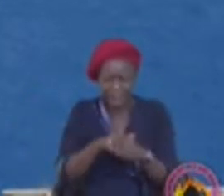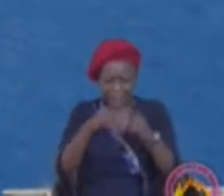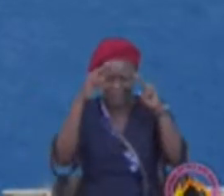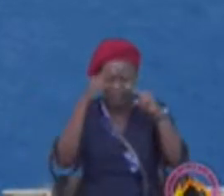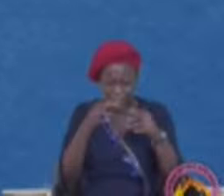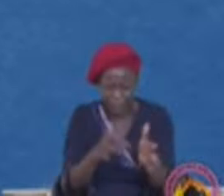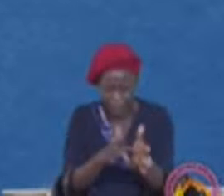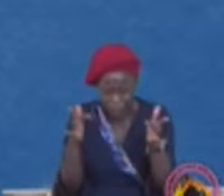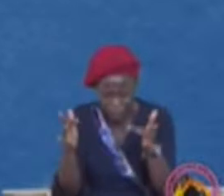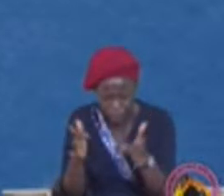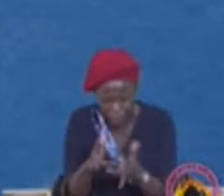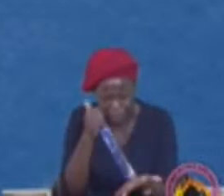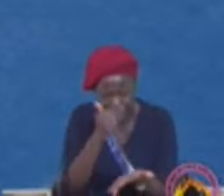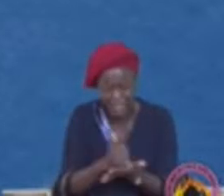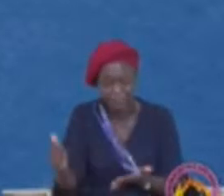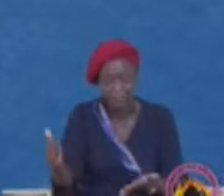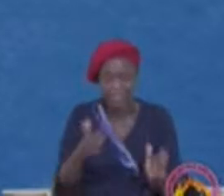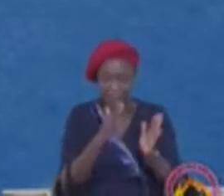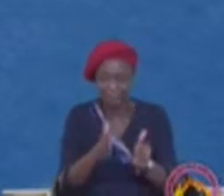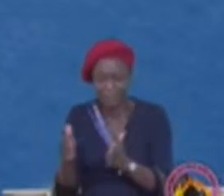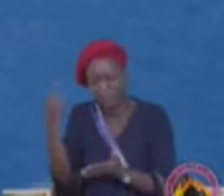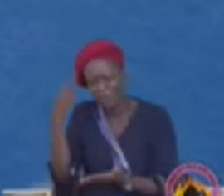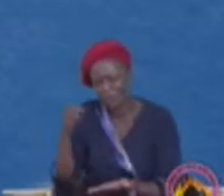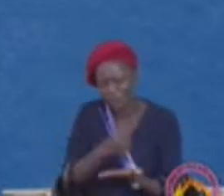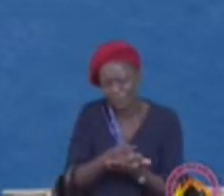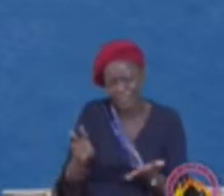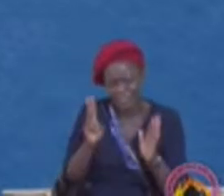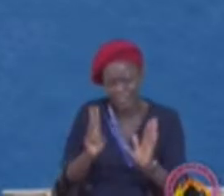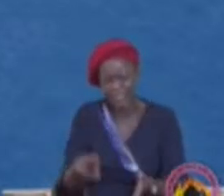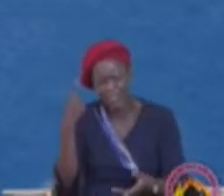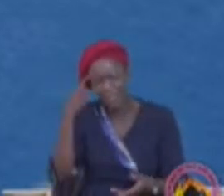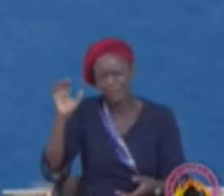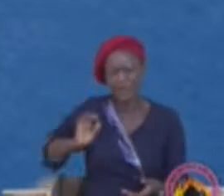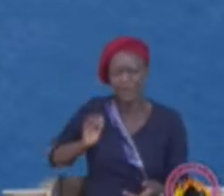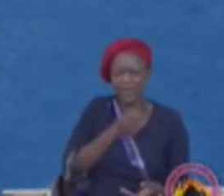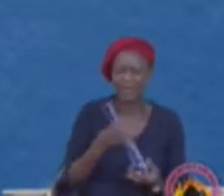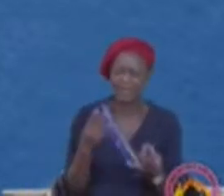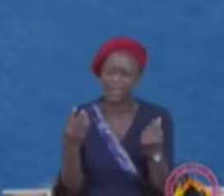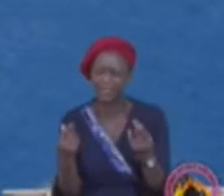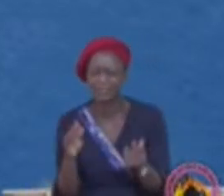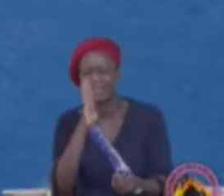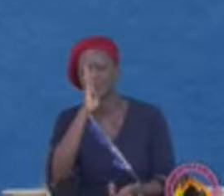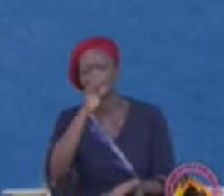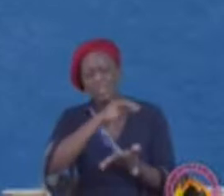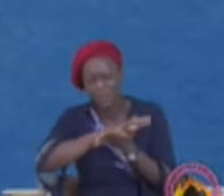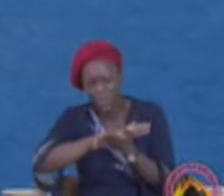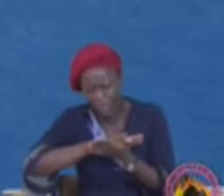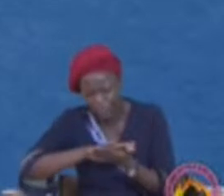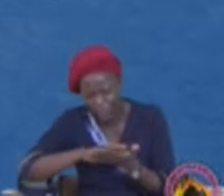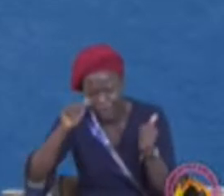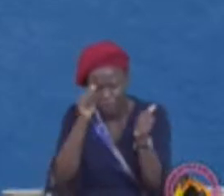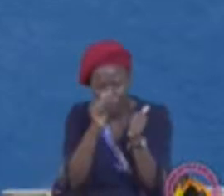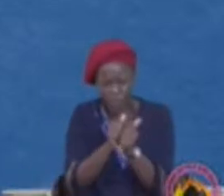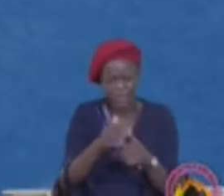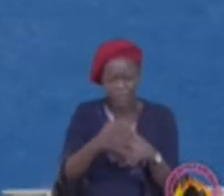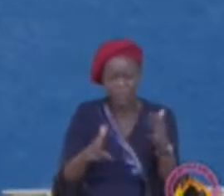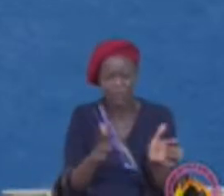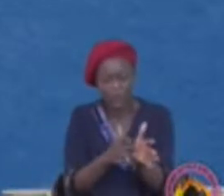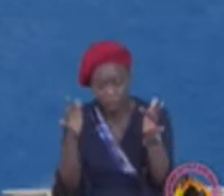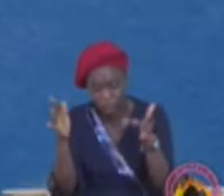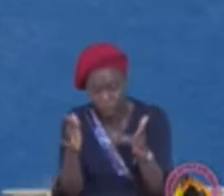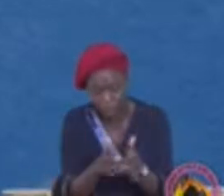Jesus. Agenda of wasters for our land. Be nullified with the blood of Jesus. In the name of